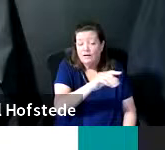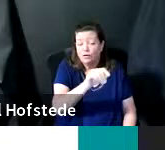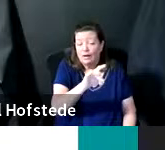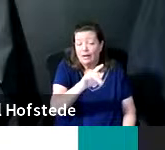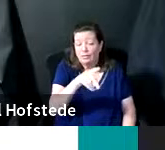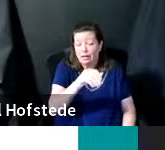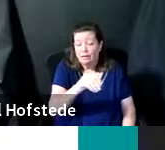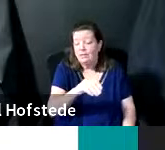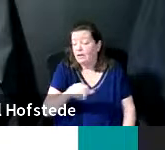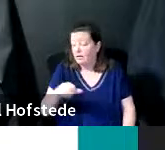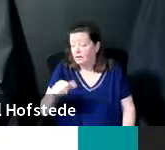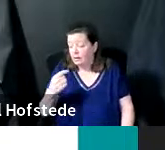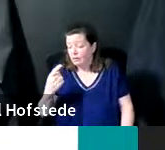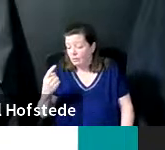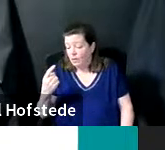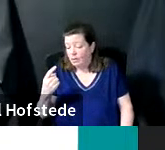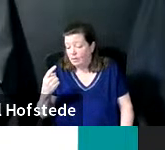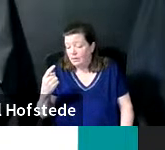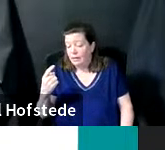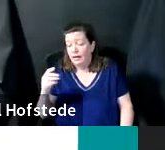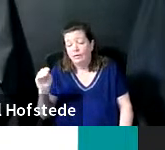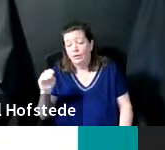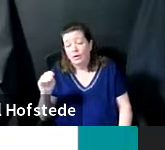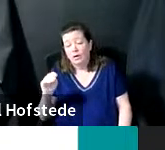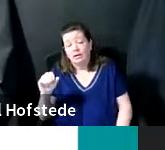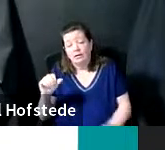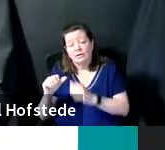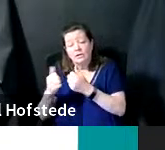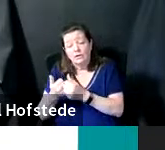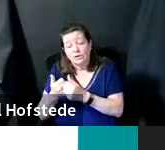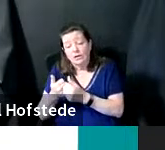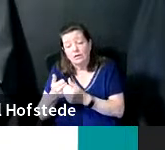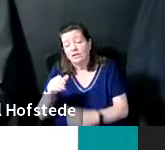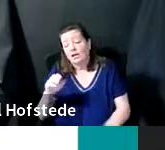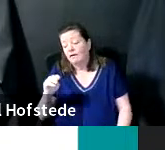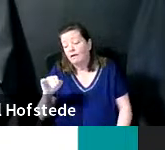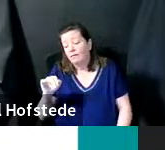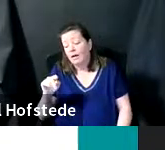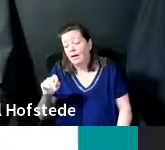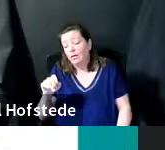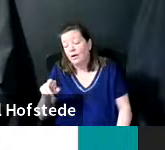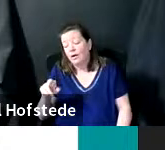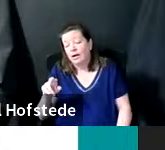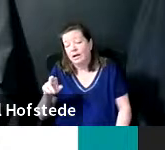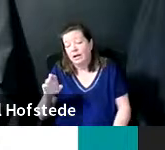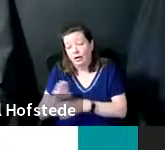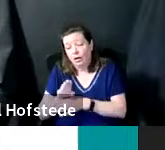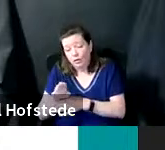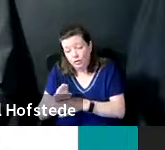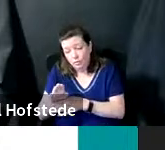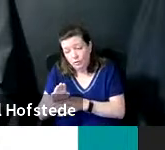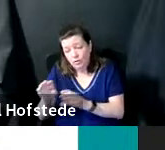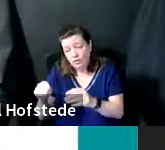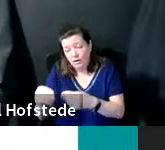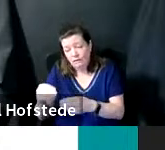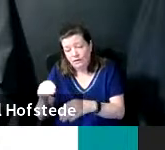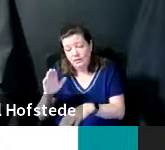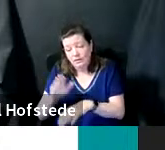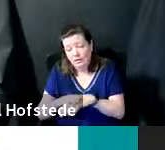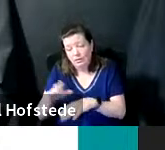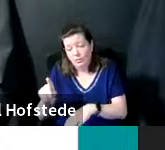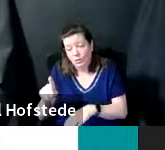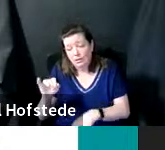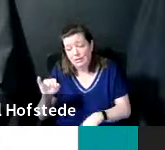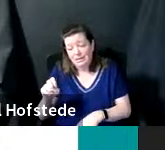one at the Oregon Association of Minority Entrepreneurs office on the Portland side of the river on June